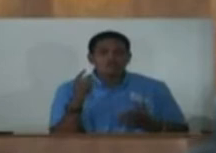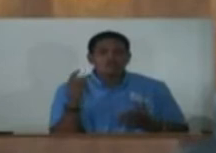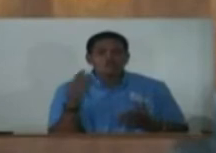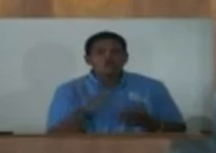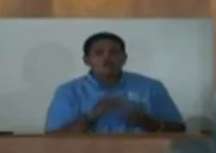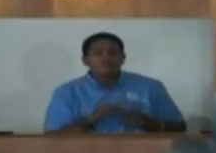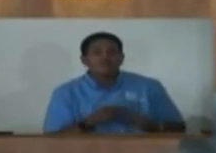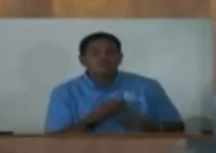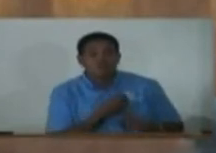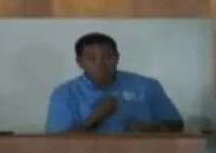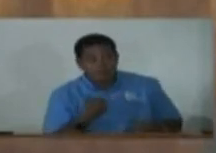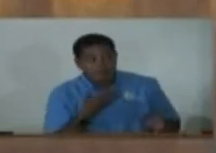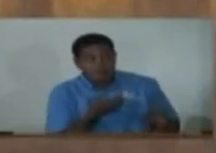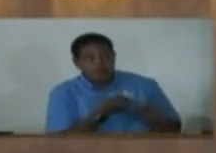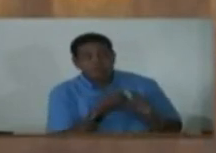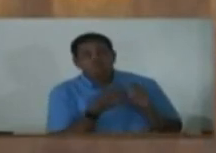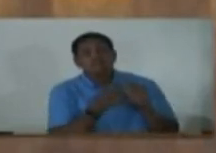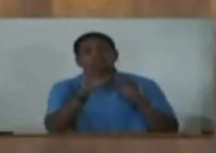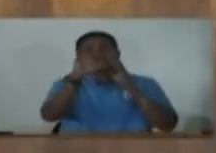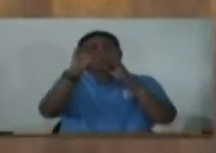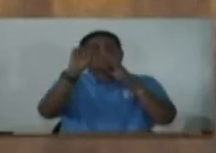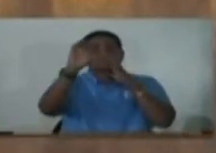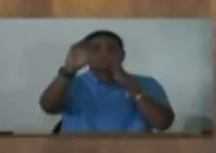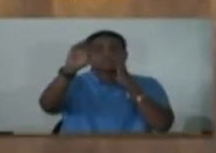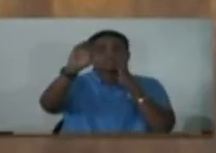colleague about the CDC